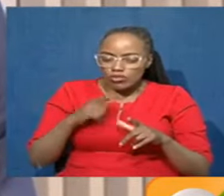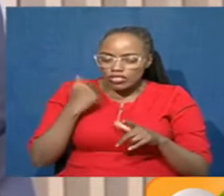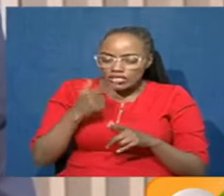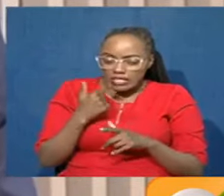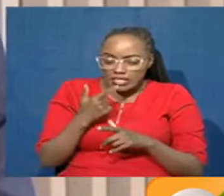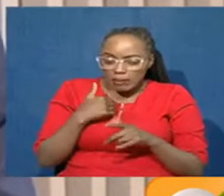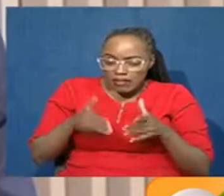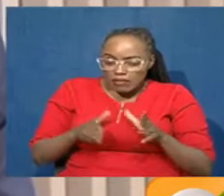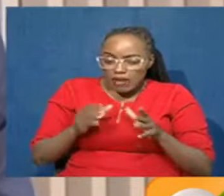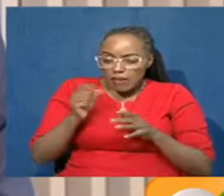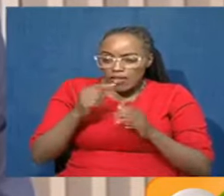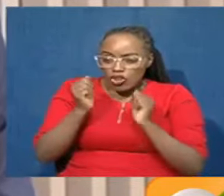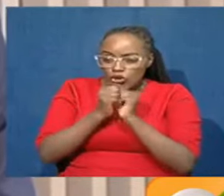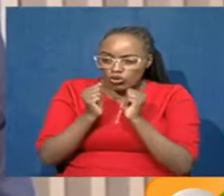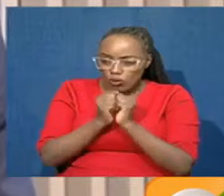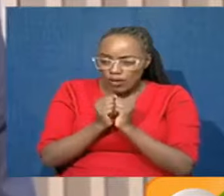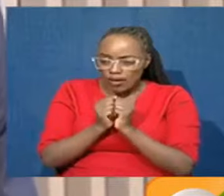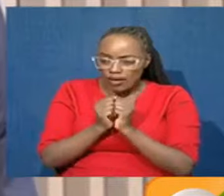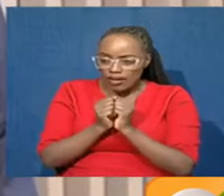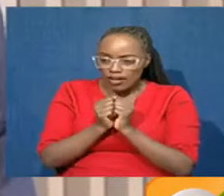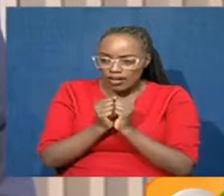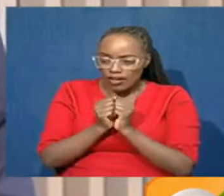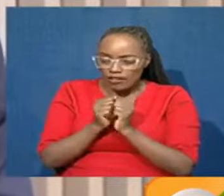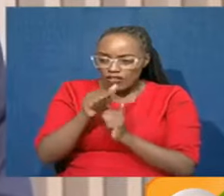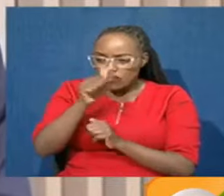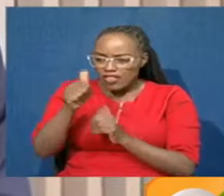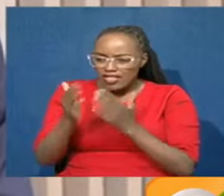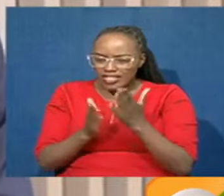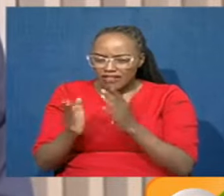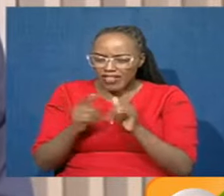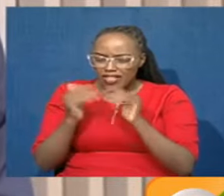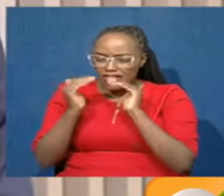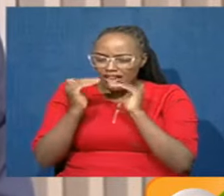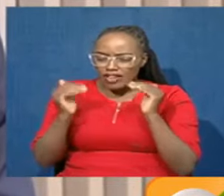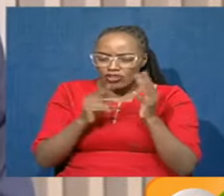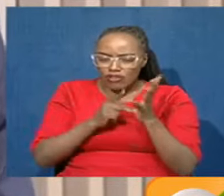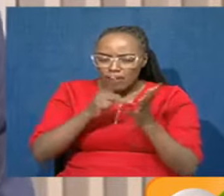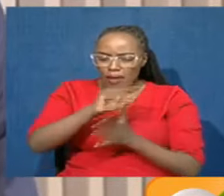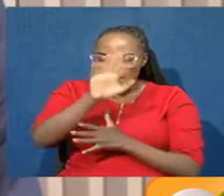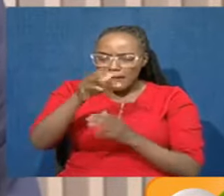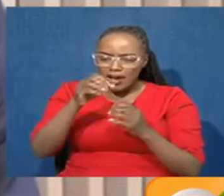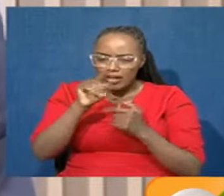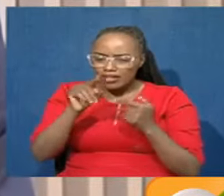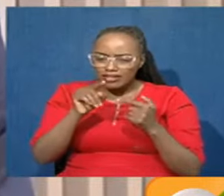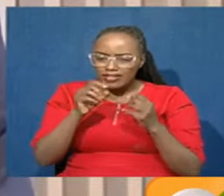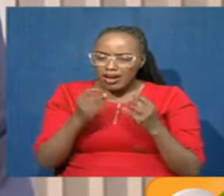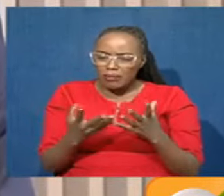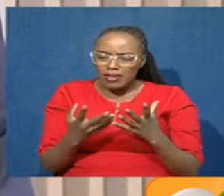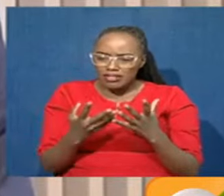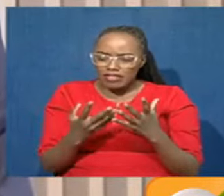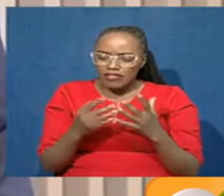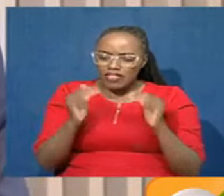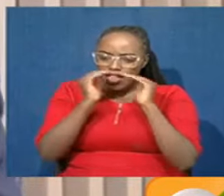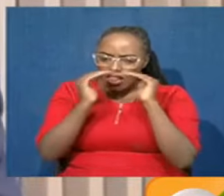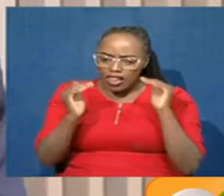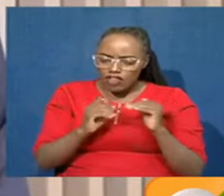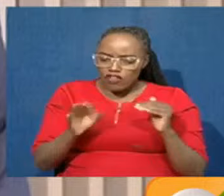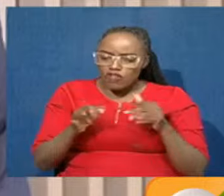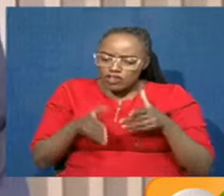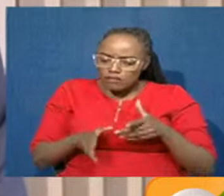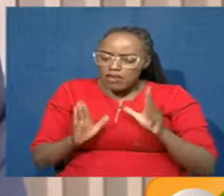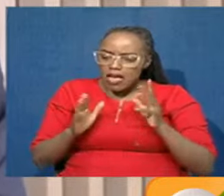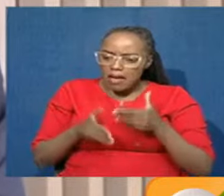October. Okay. Yeah. So what is the rate of reimbursement? The rate of reimbursement, and I think this is very, very